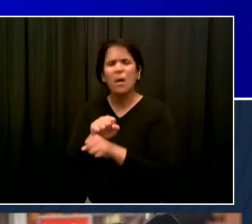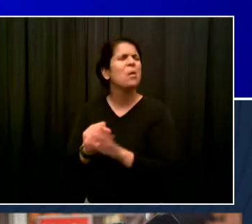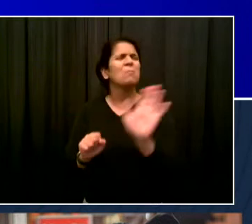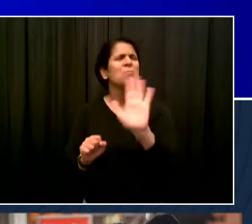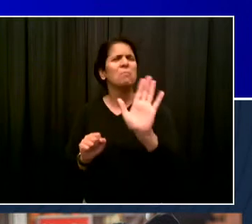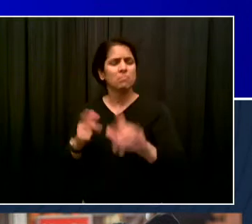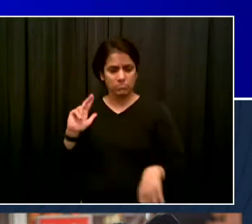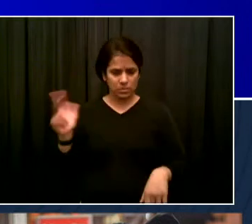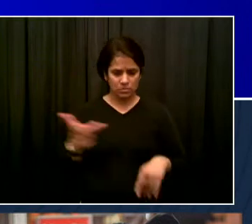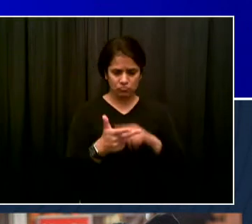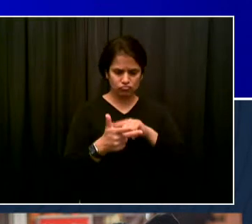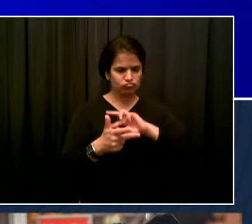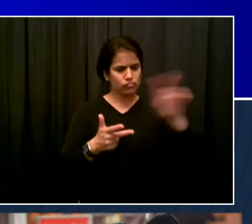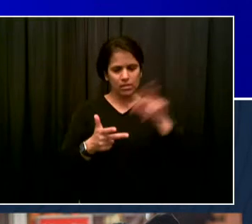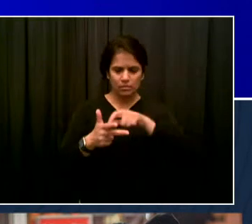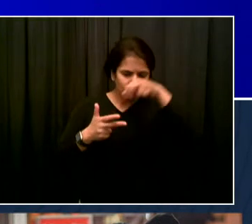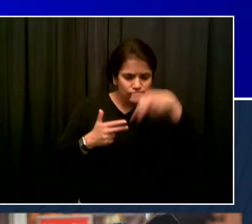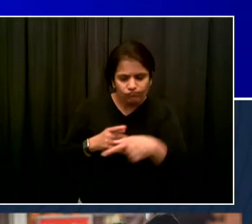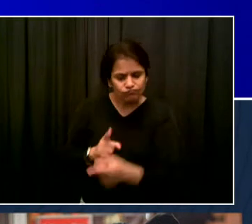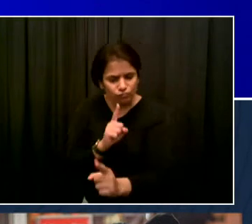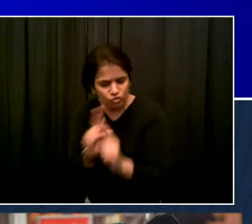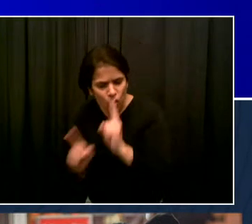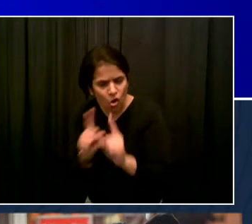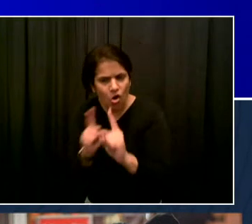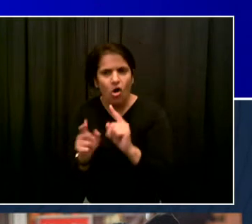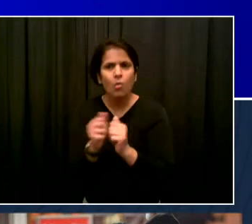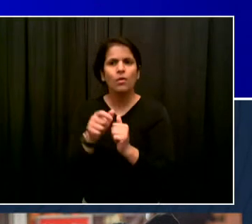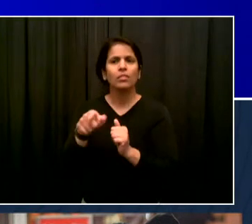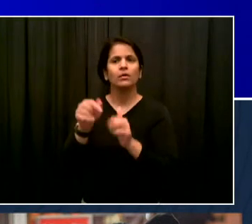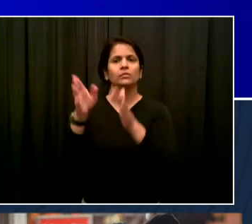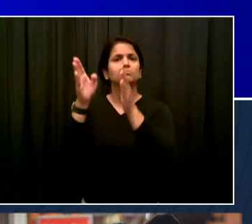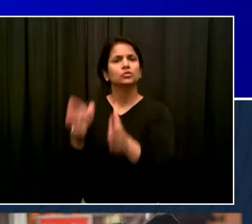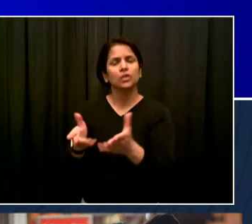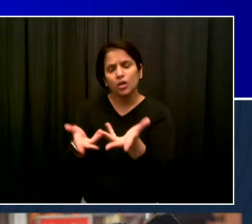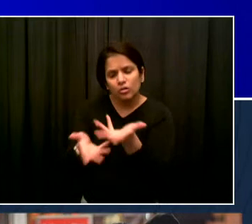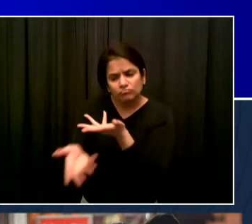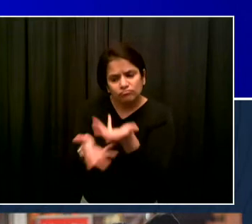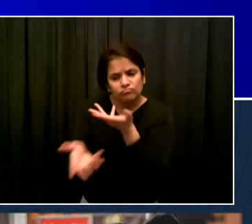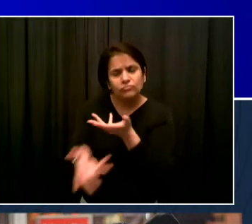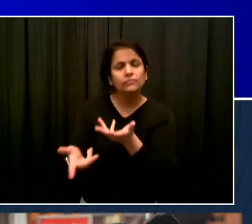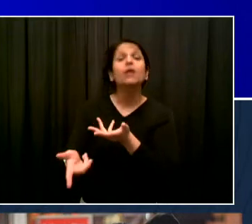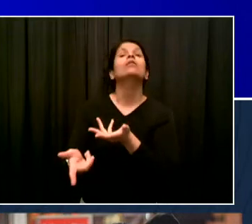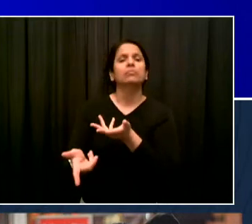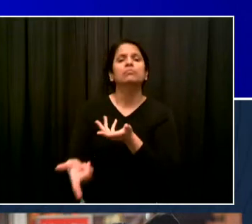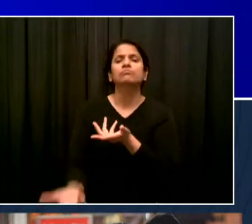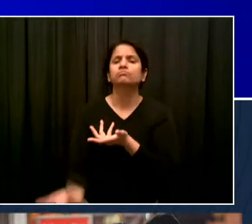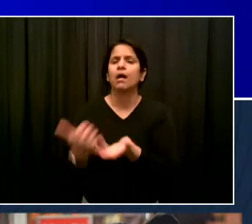address everything they face. One of the most positive approaches has been the clubhouses, and